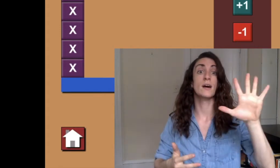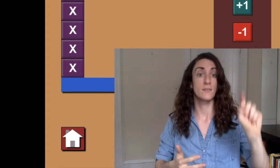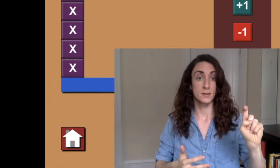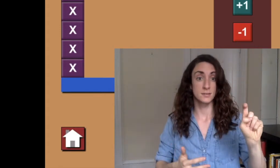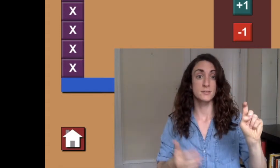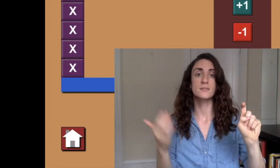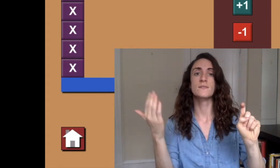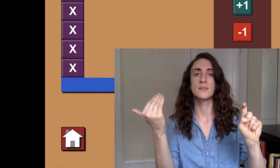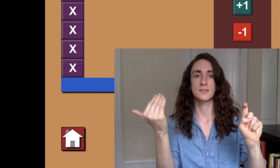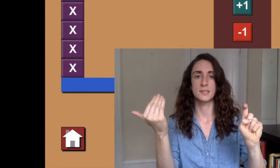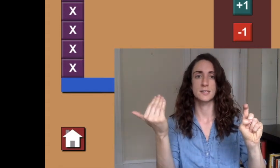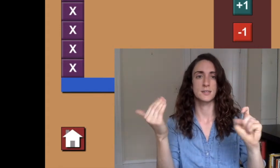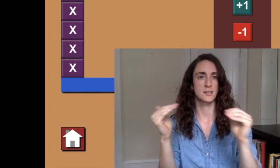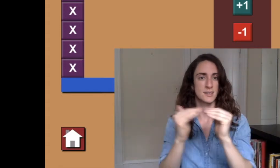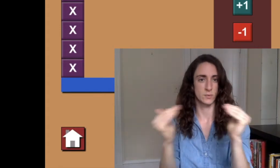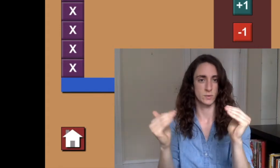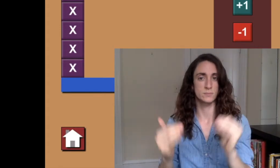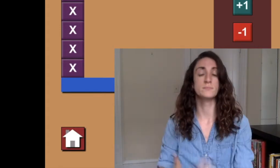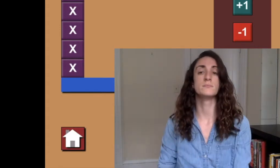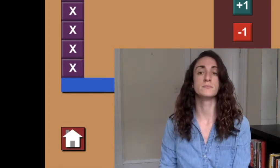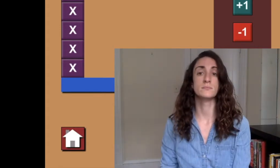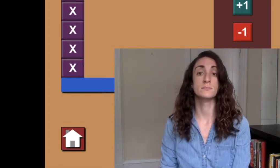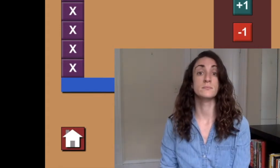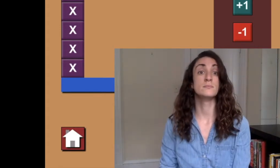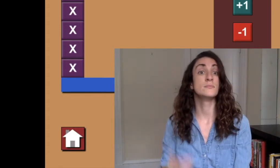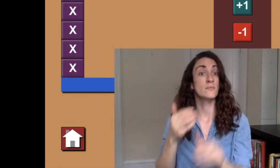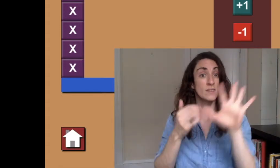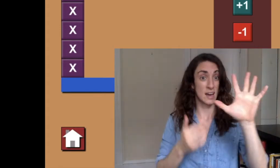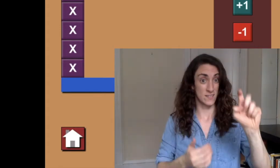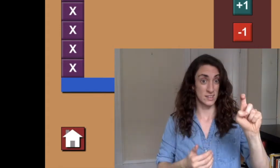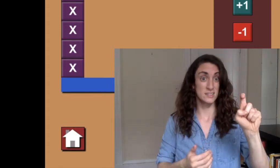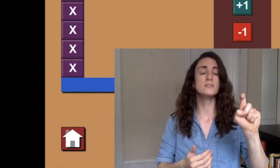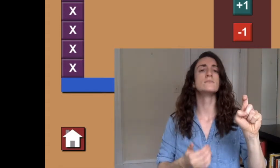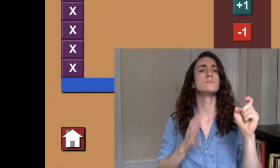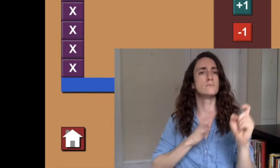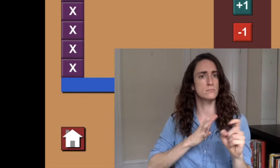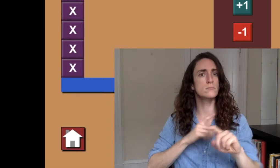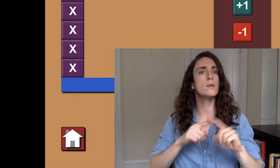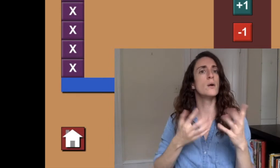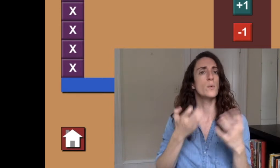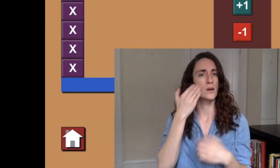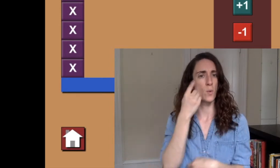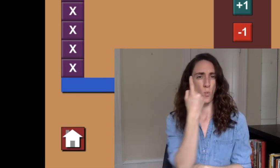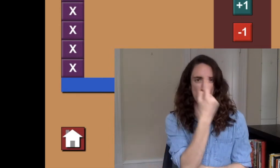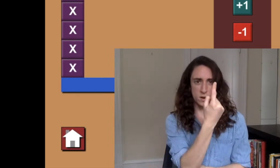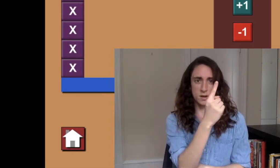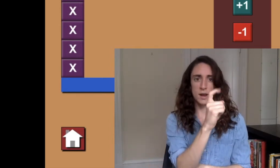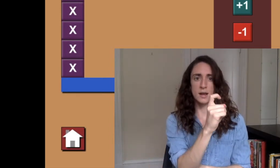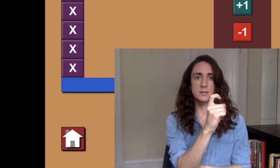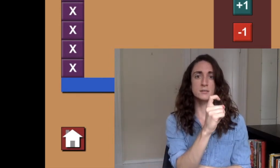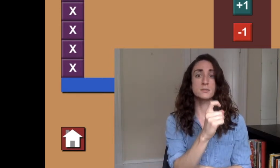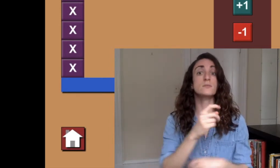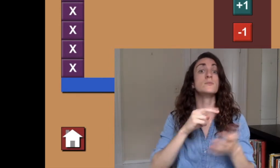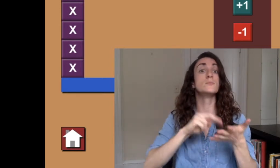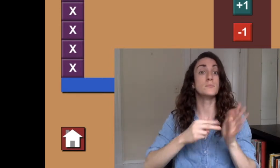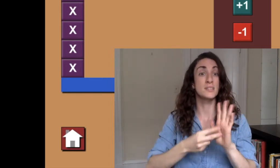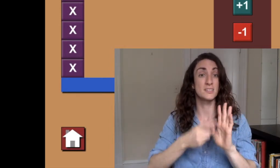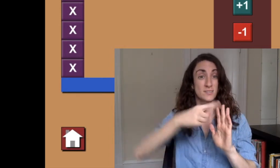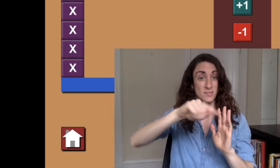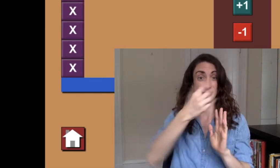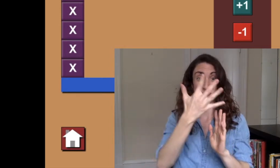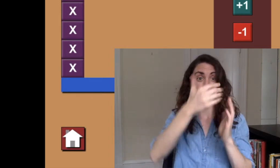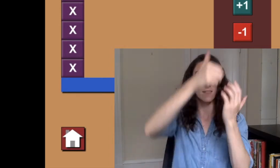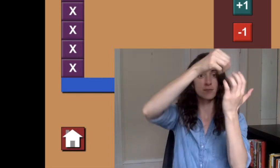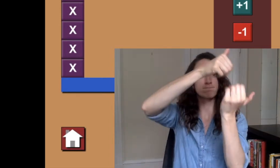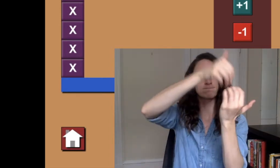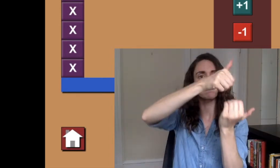from the other side of the equation as well. So now we have 5x equals 15. But remember, we want to know what 1x is equal